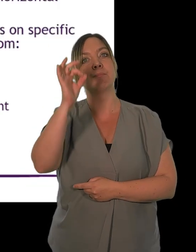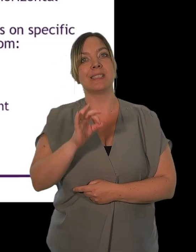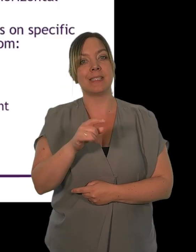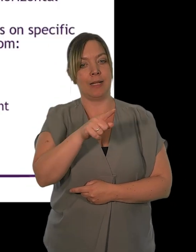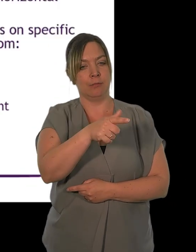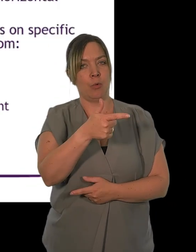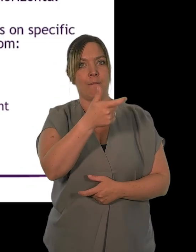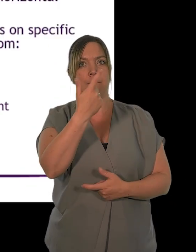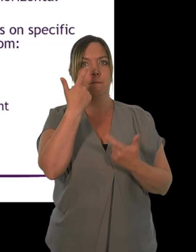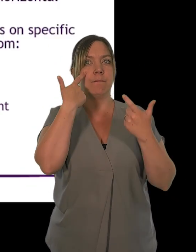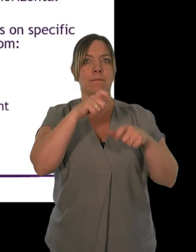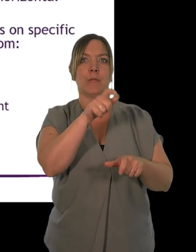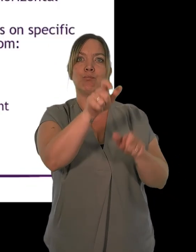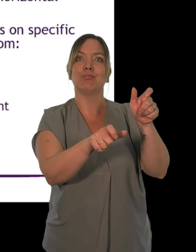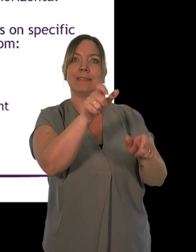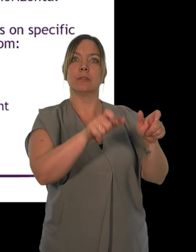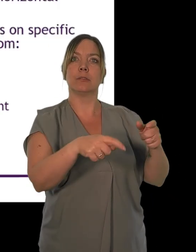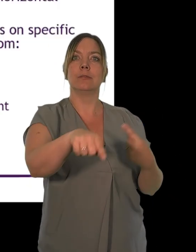strategies.